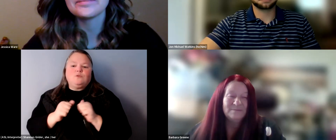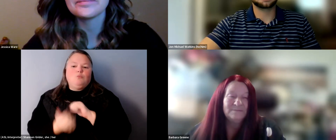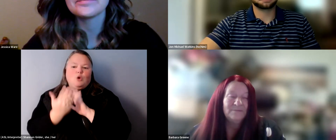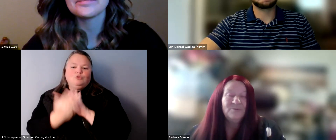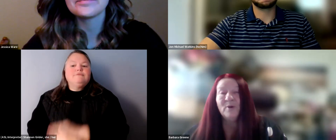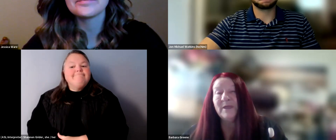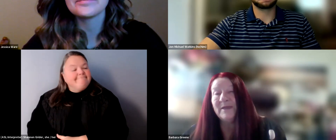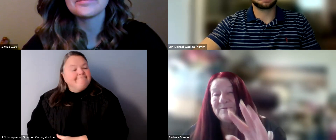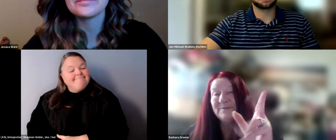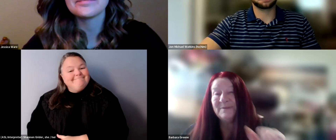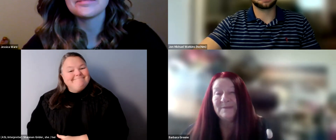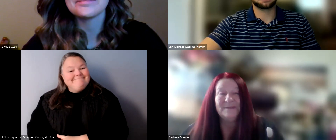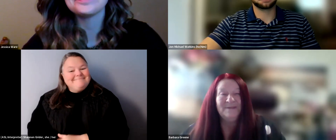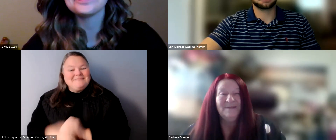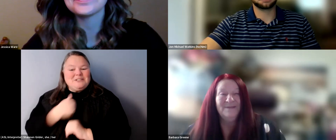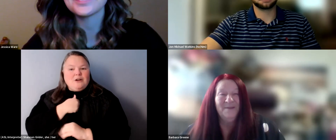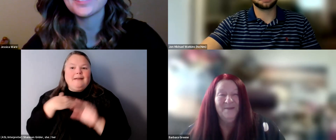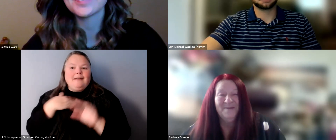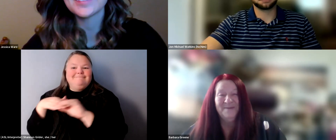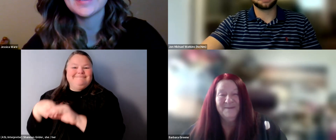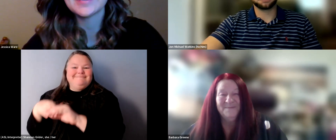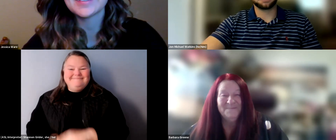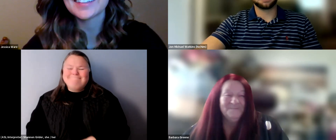that? Sorry, guys.